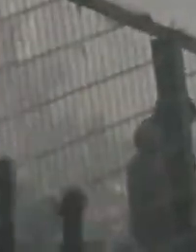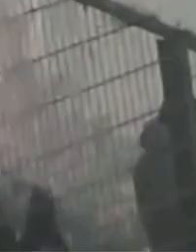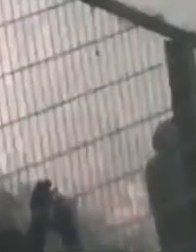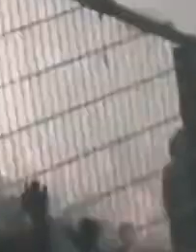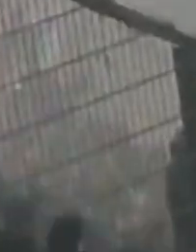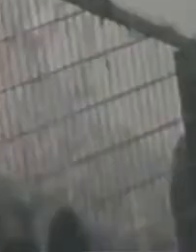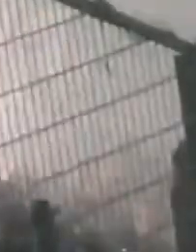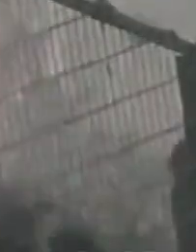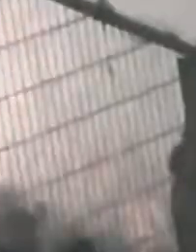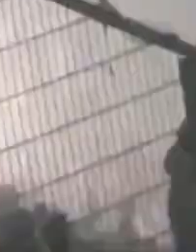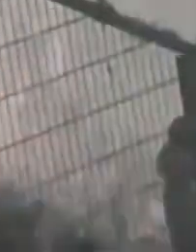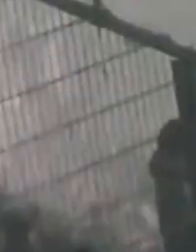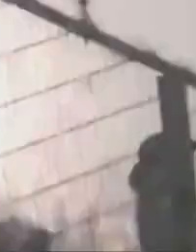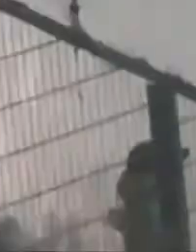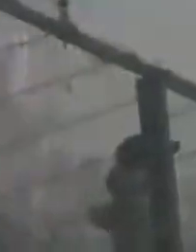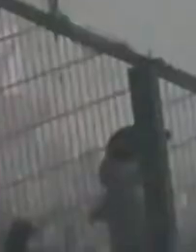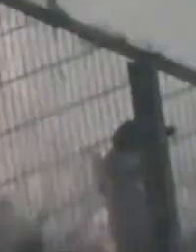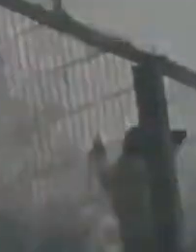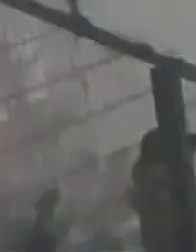um